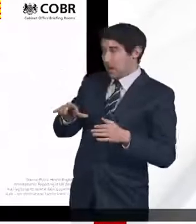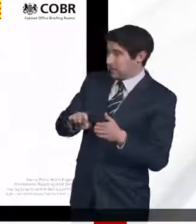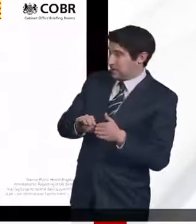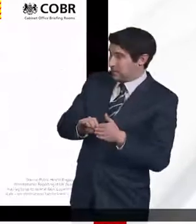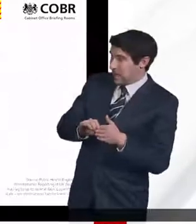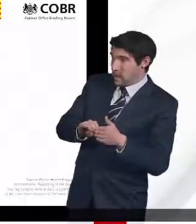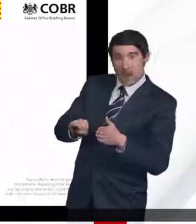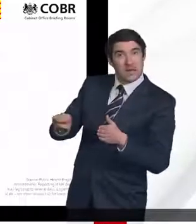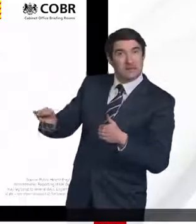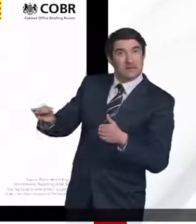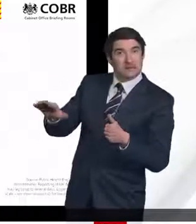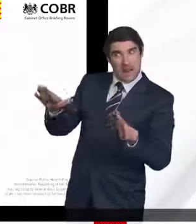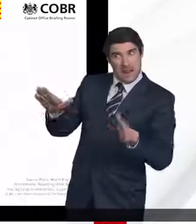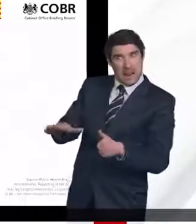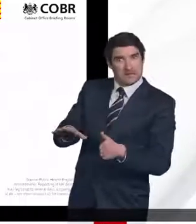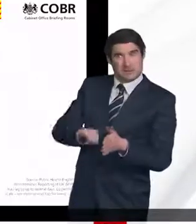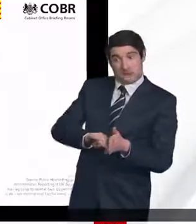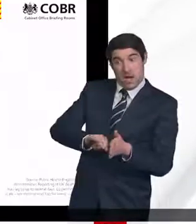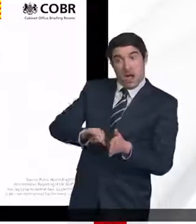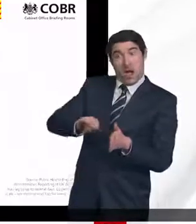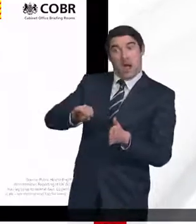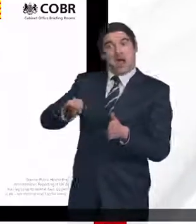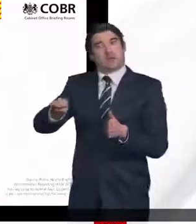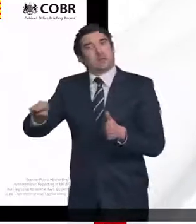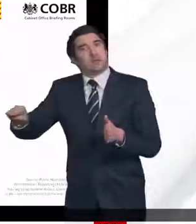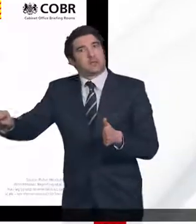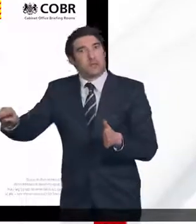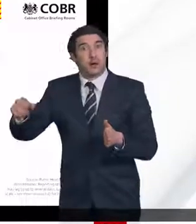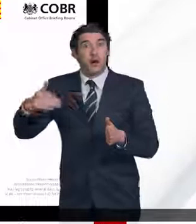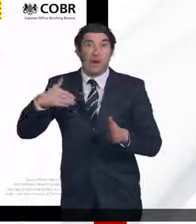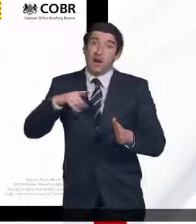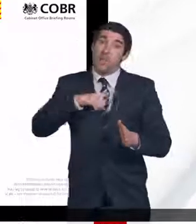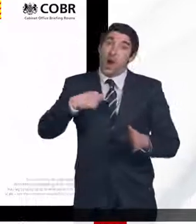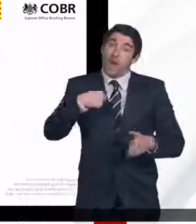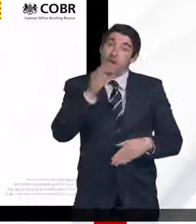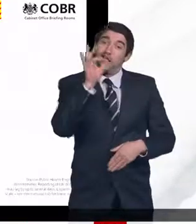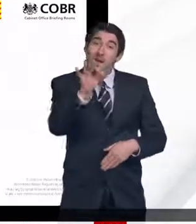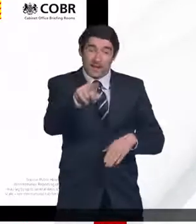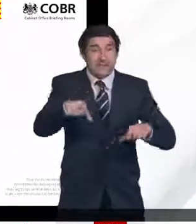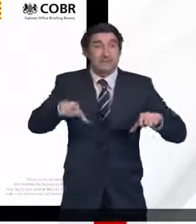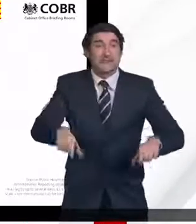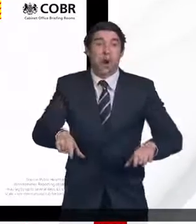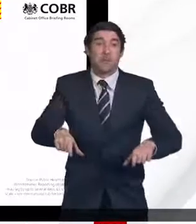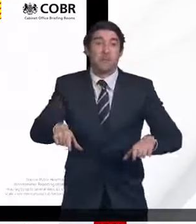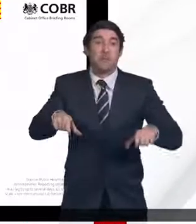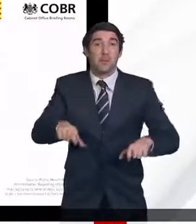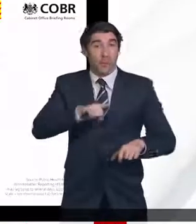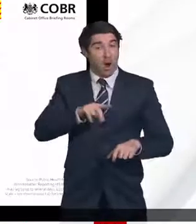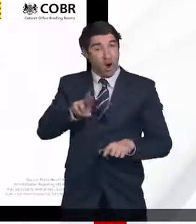so if we reduce the number of infections, we will reduce the number of hospitalisations, and we will reduce the number of